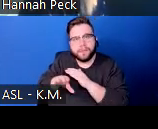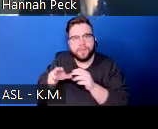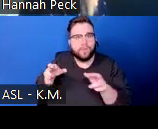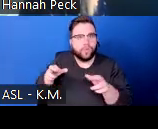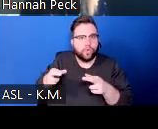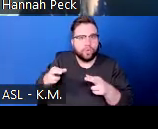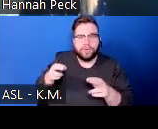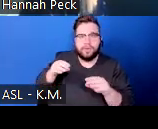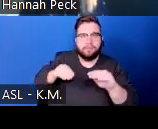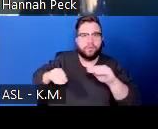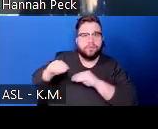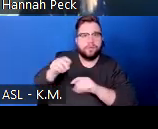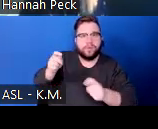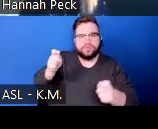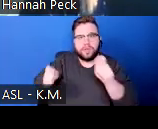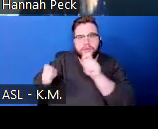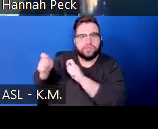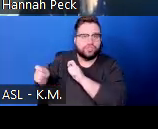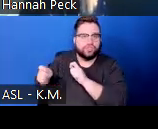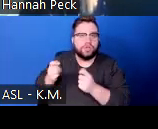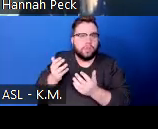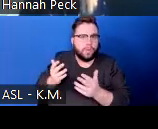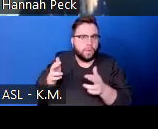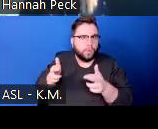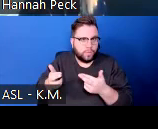waiting room, or different